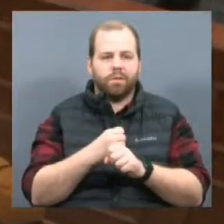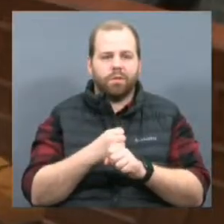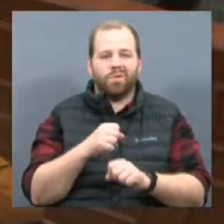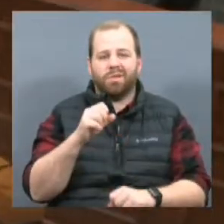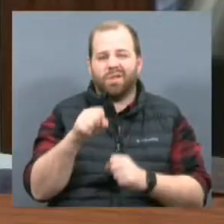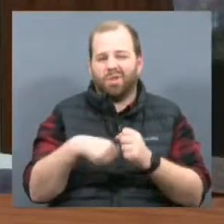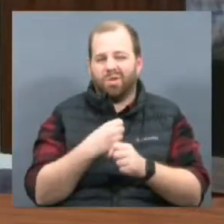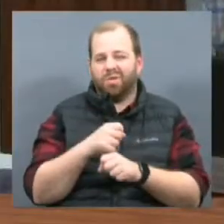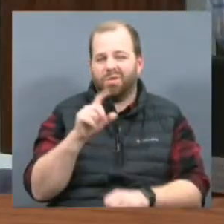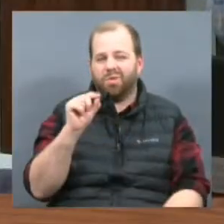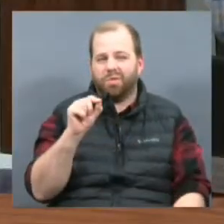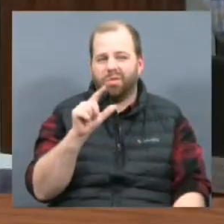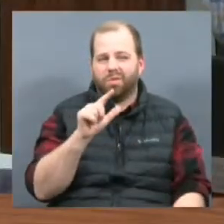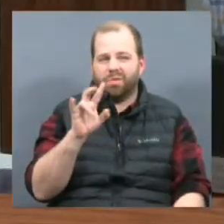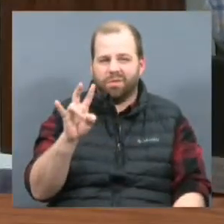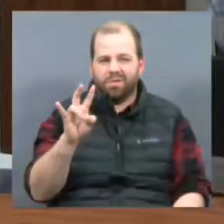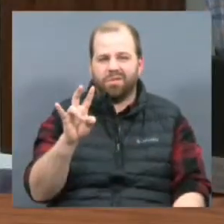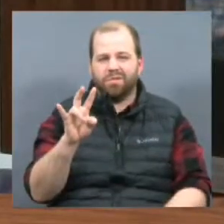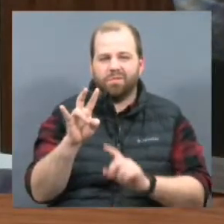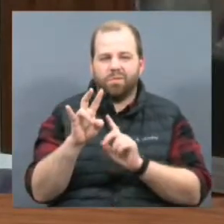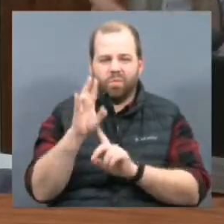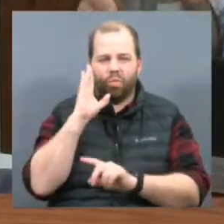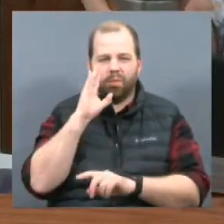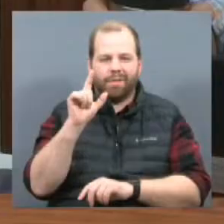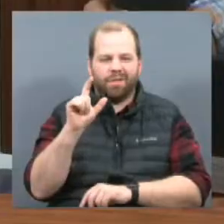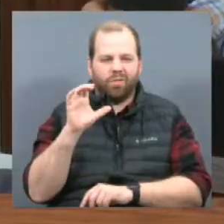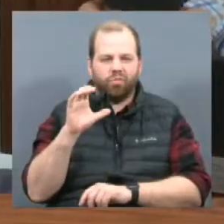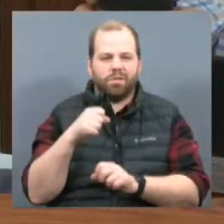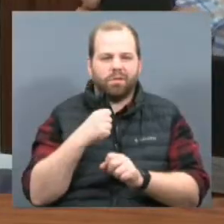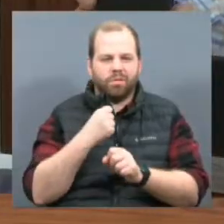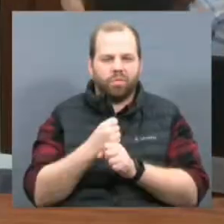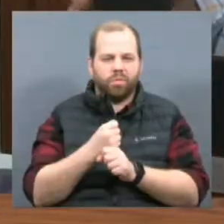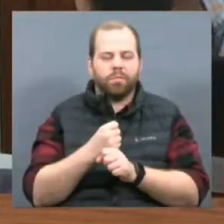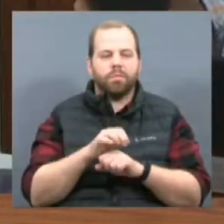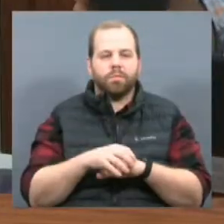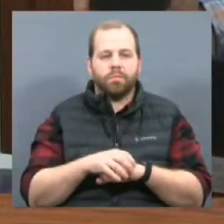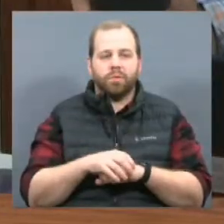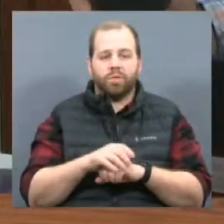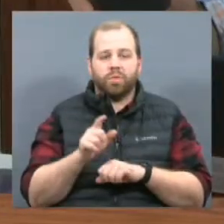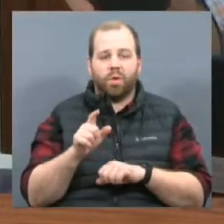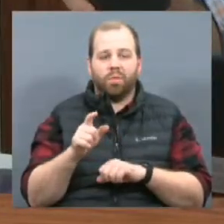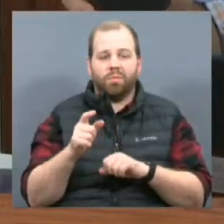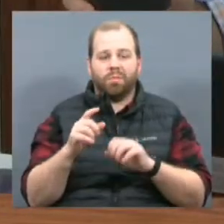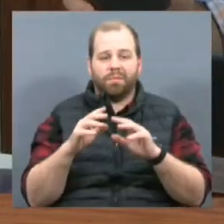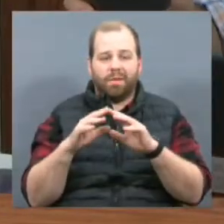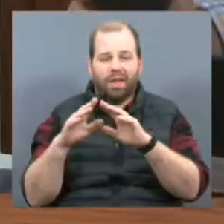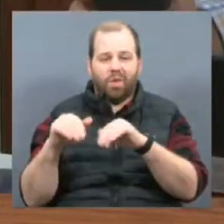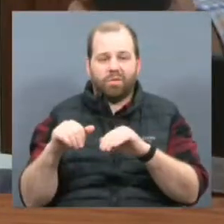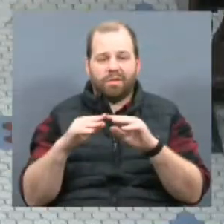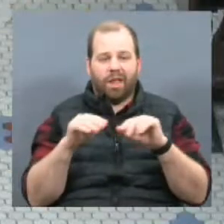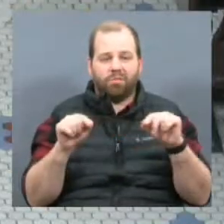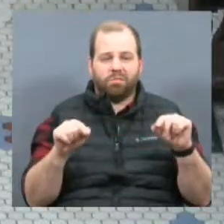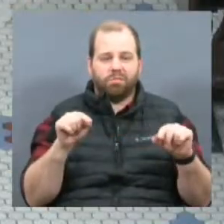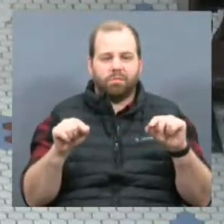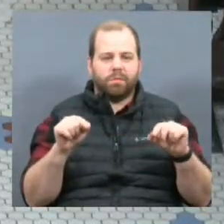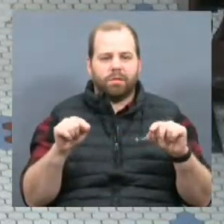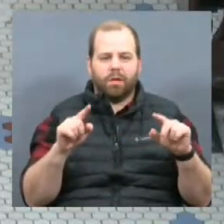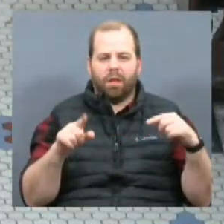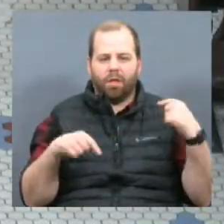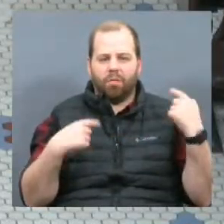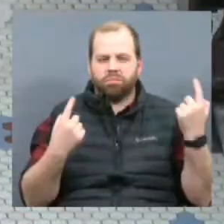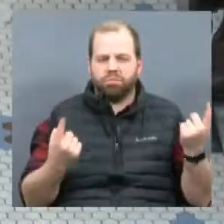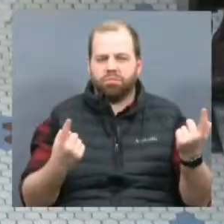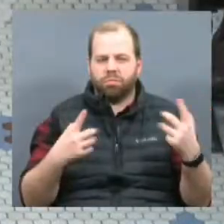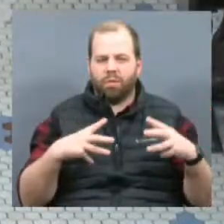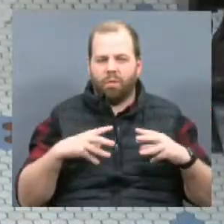years. Okay, and how long have you owned these 2 lots specifically? Did they Oh, gosh, come you with know- the purchase of the church?